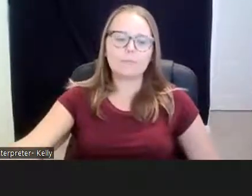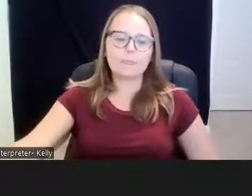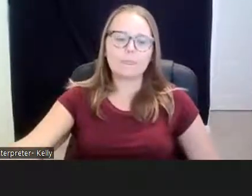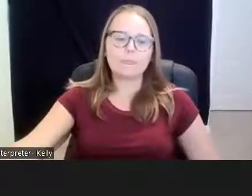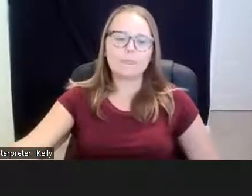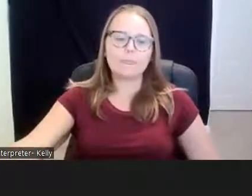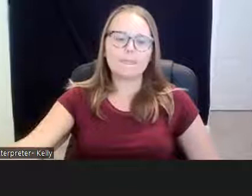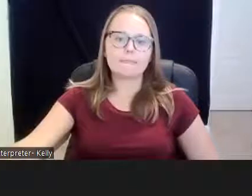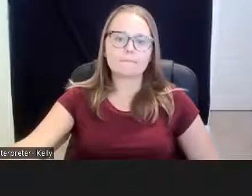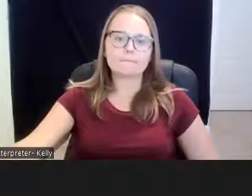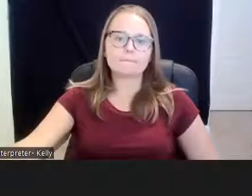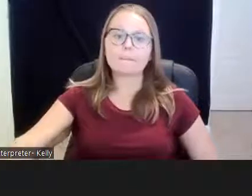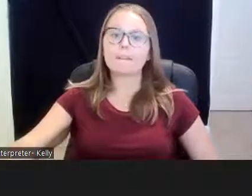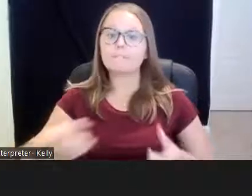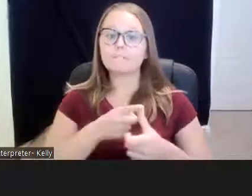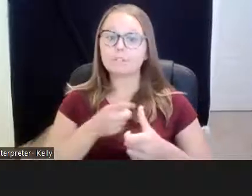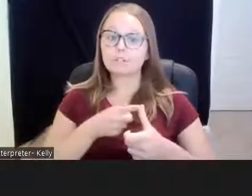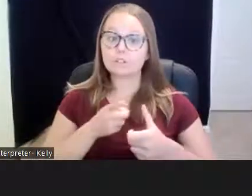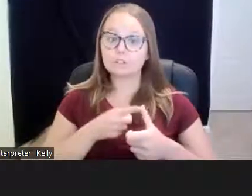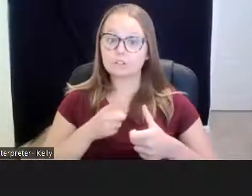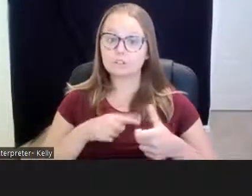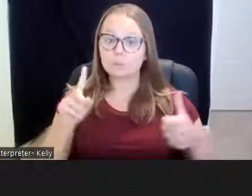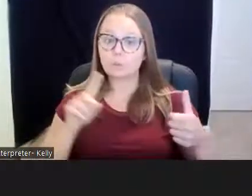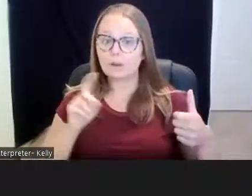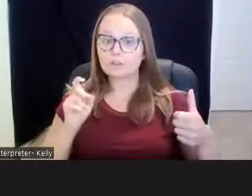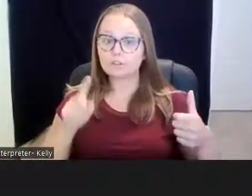wanted to start out by asking you,